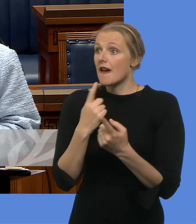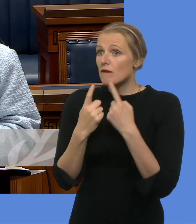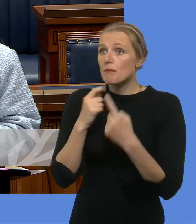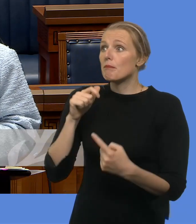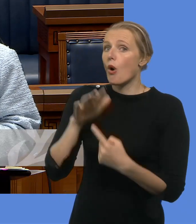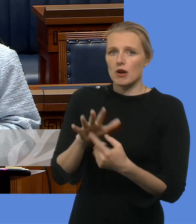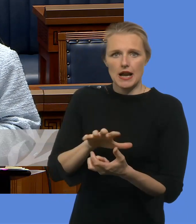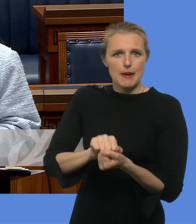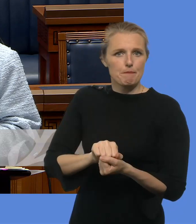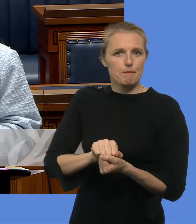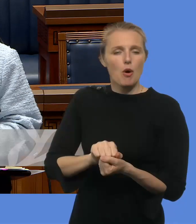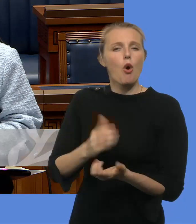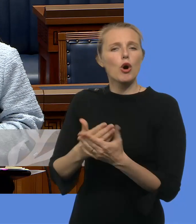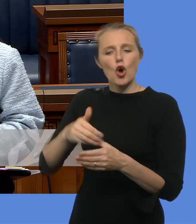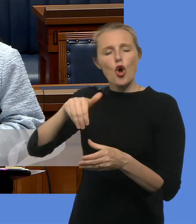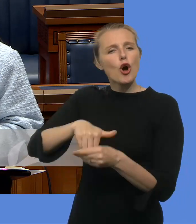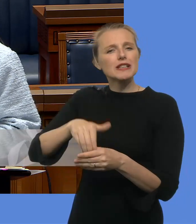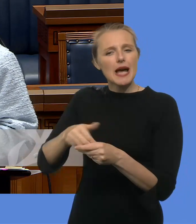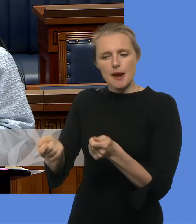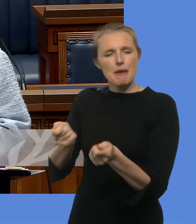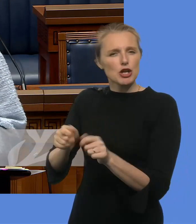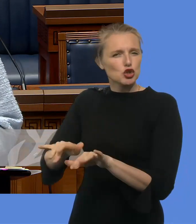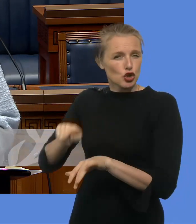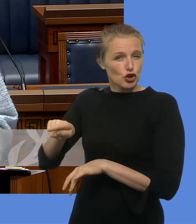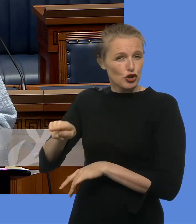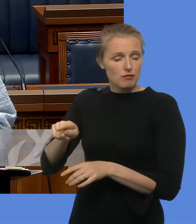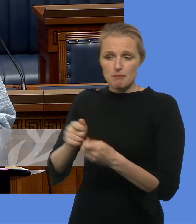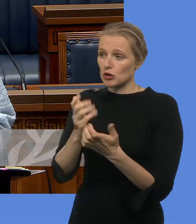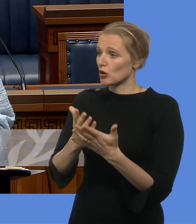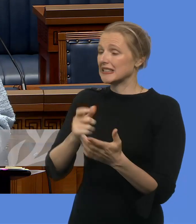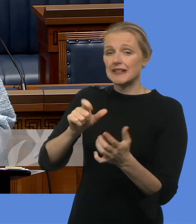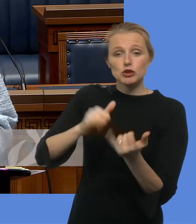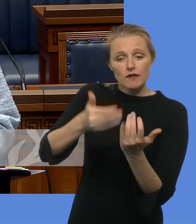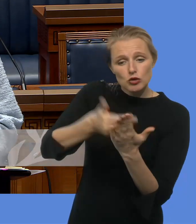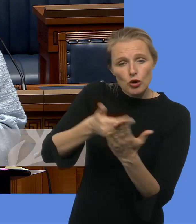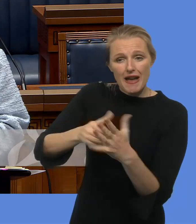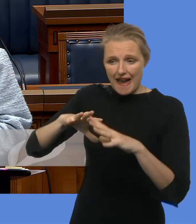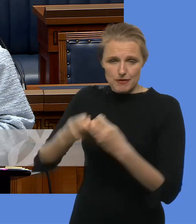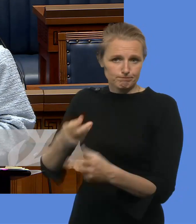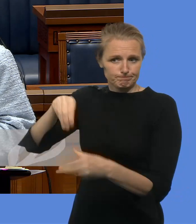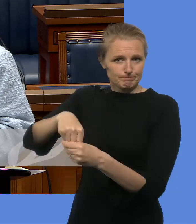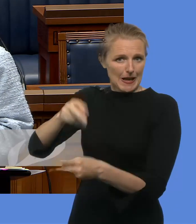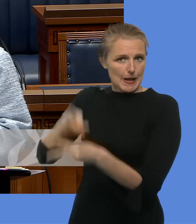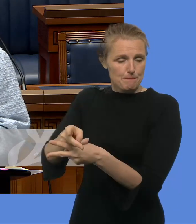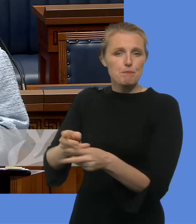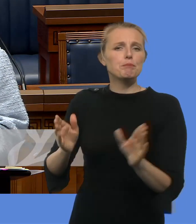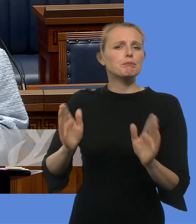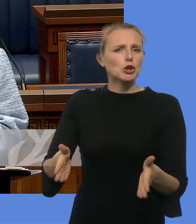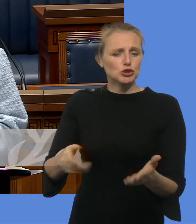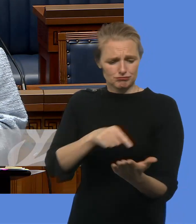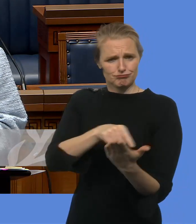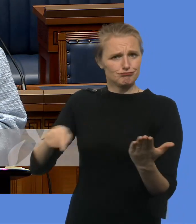on Content Manager, an official repository for civil service documents and record management, and this is clearly set out in the